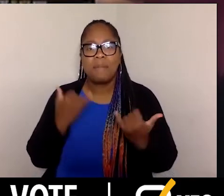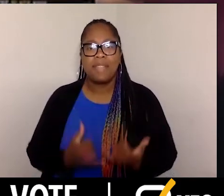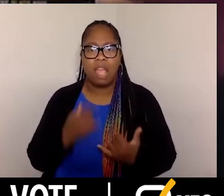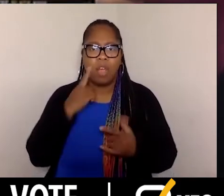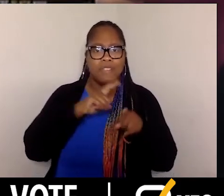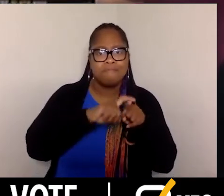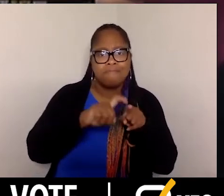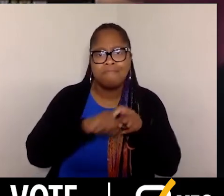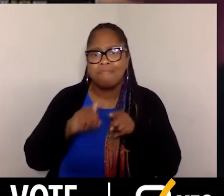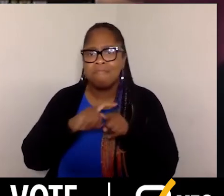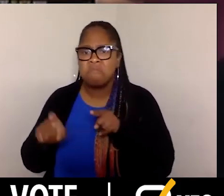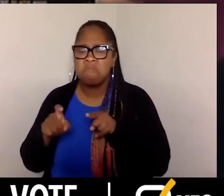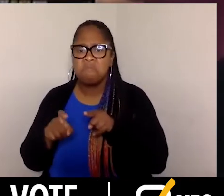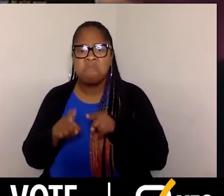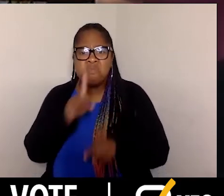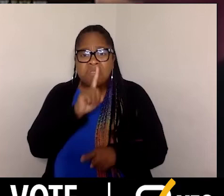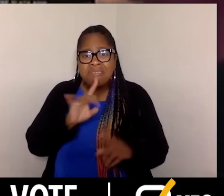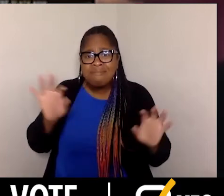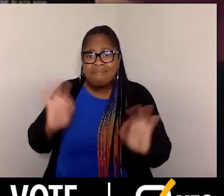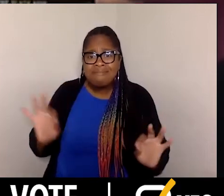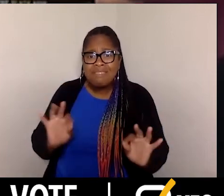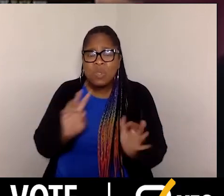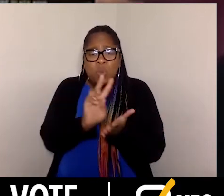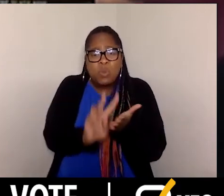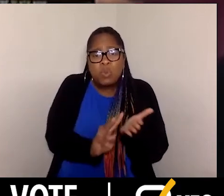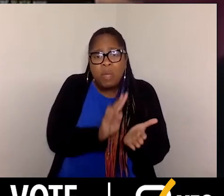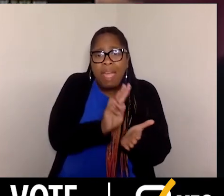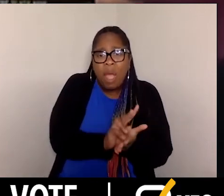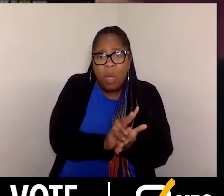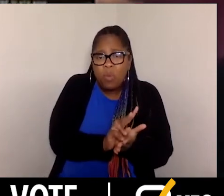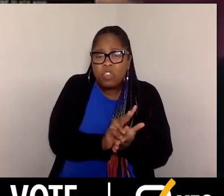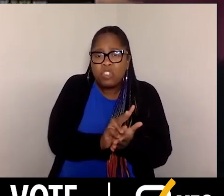little as 2 hours a session at